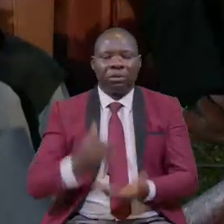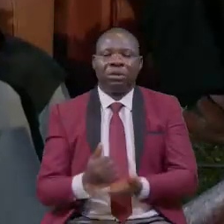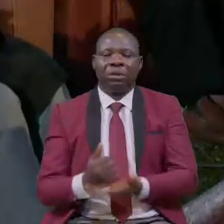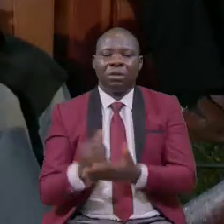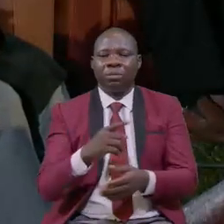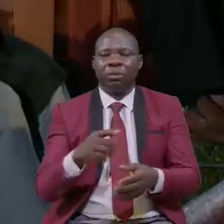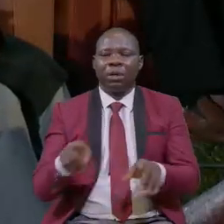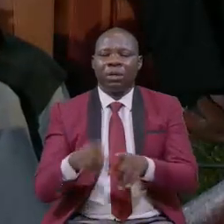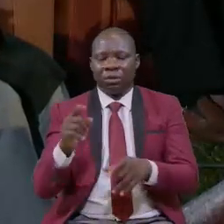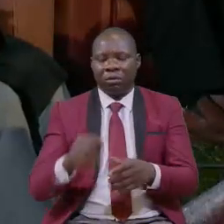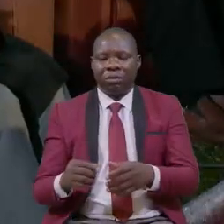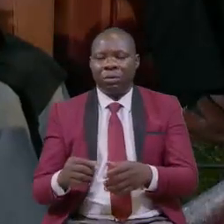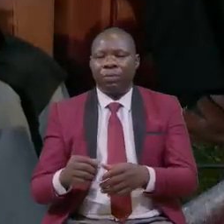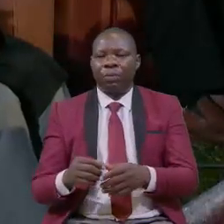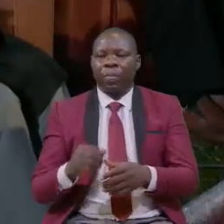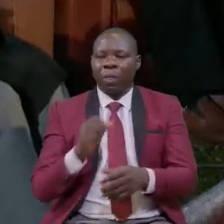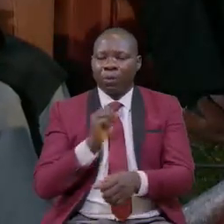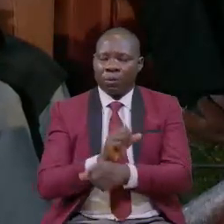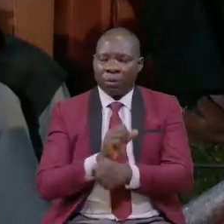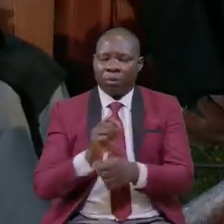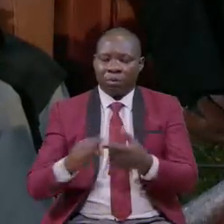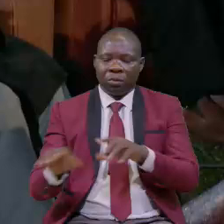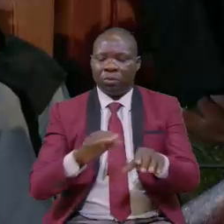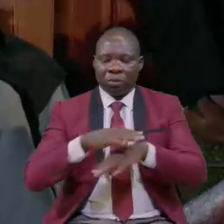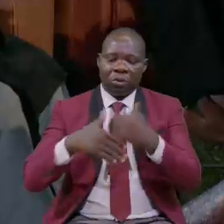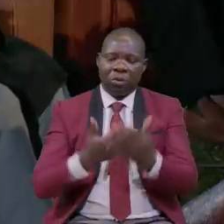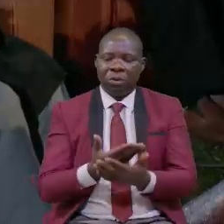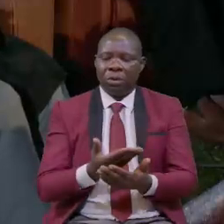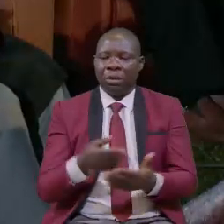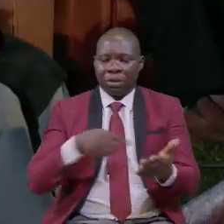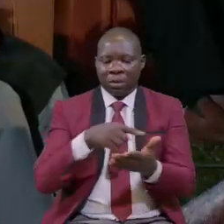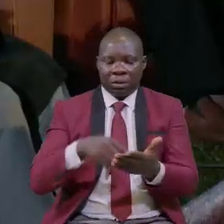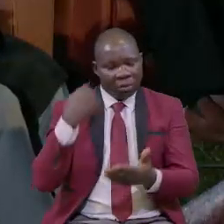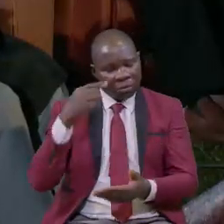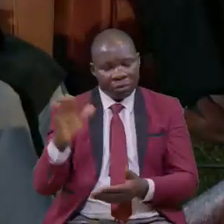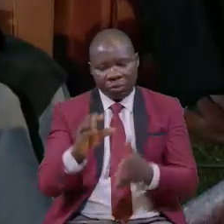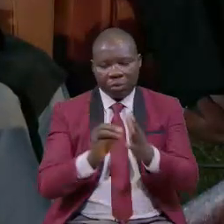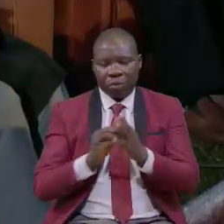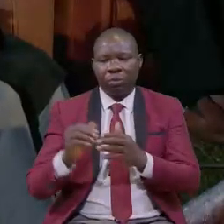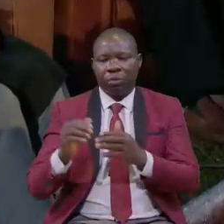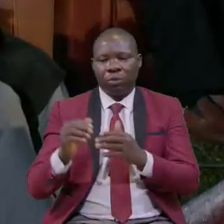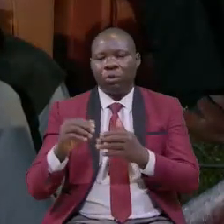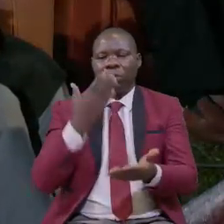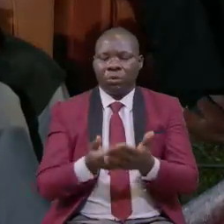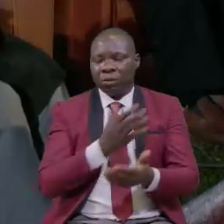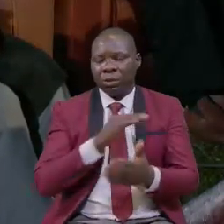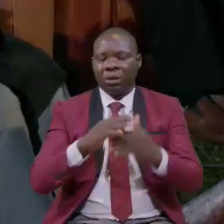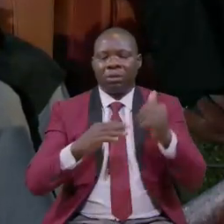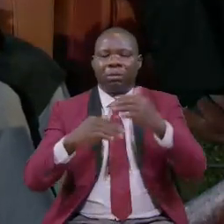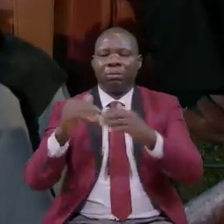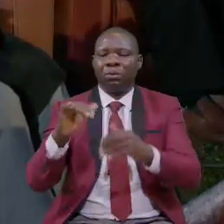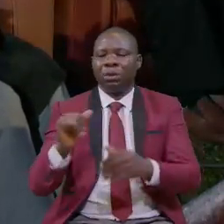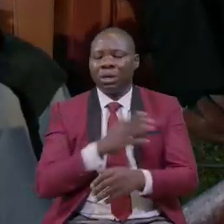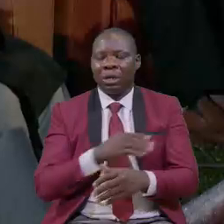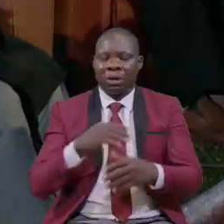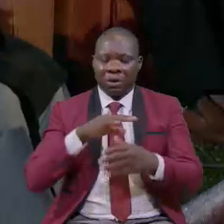this for your good, your edification and comfort, and the blessings of God upon